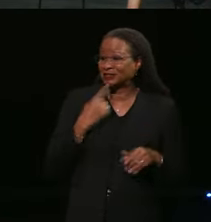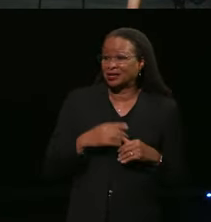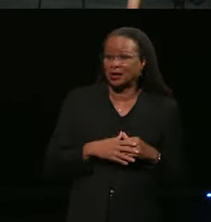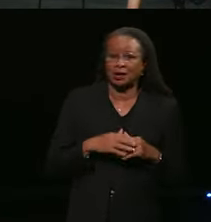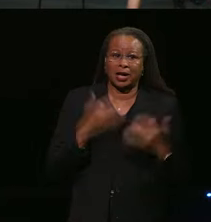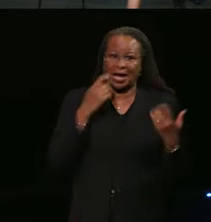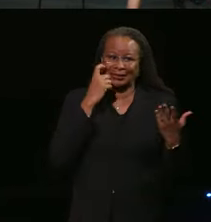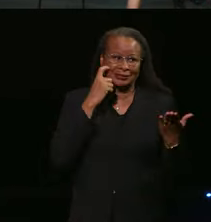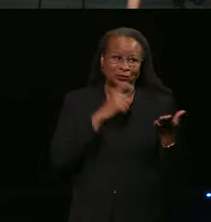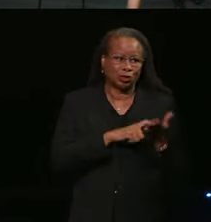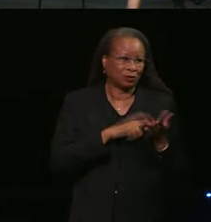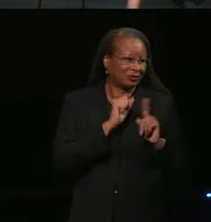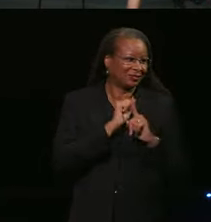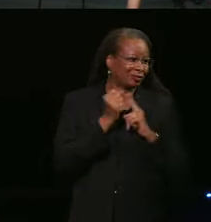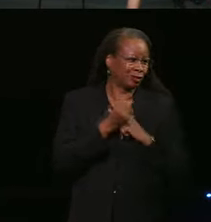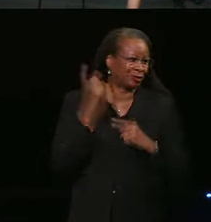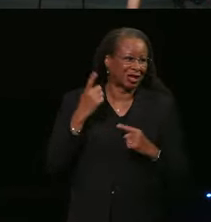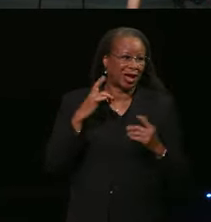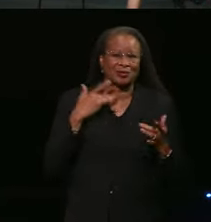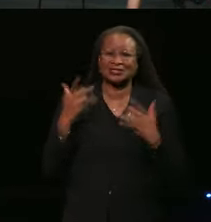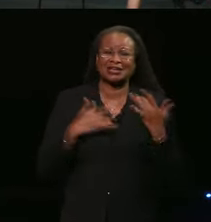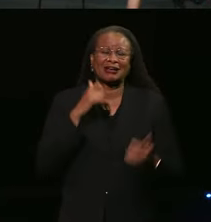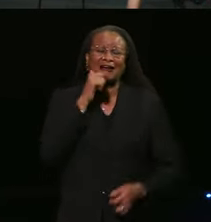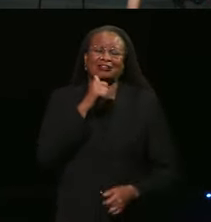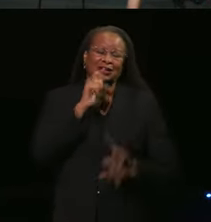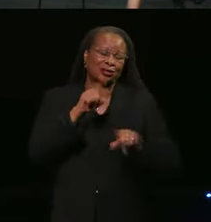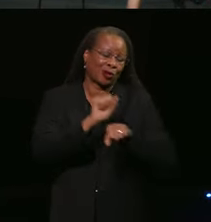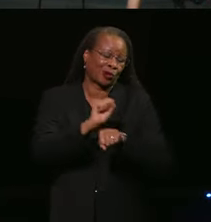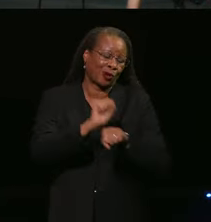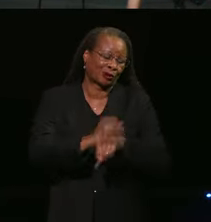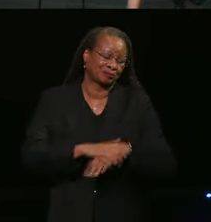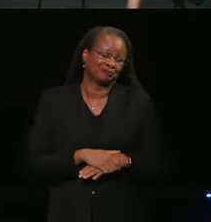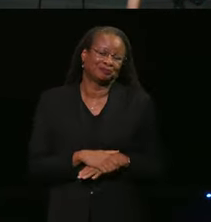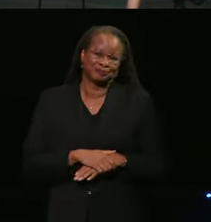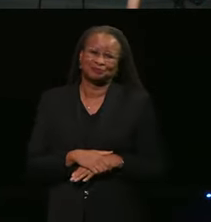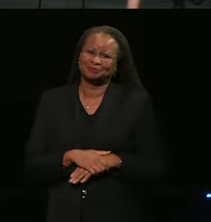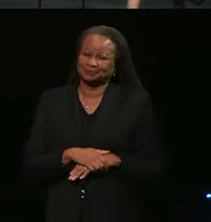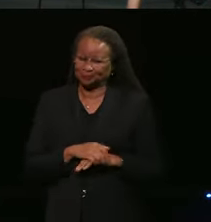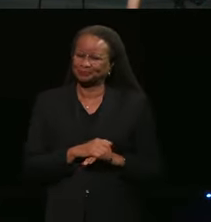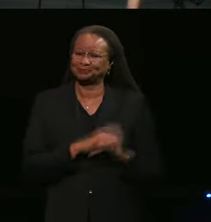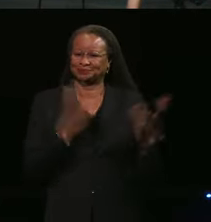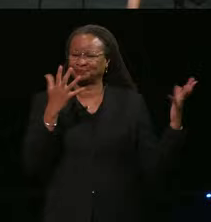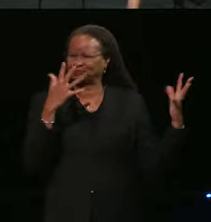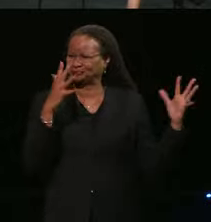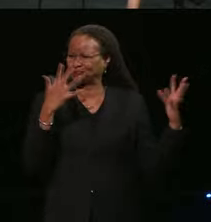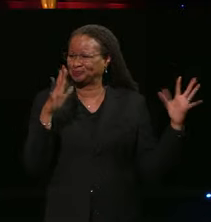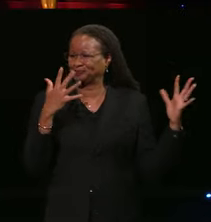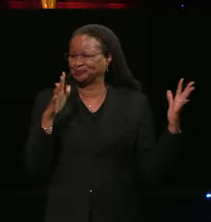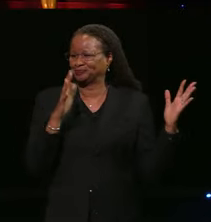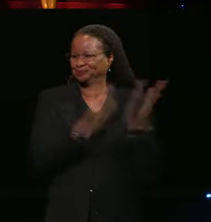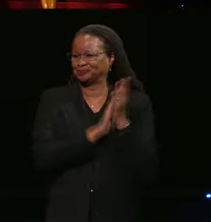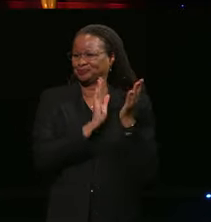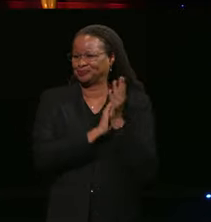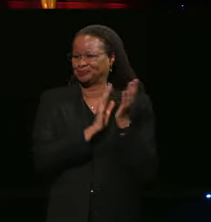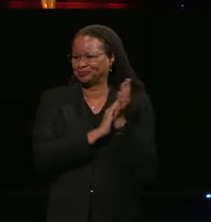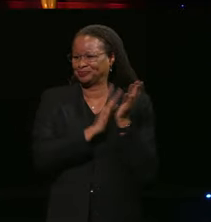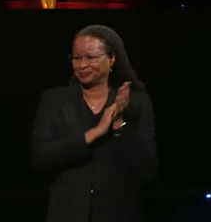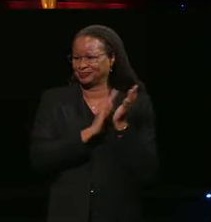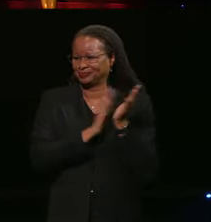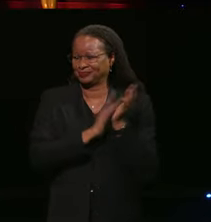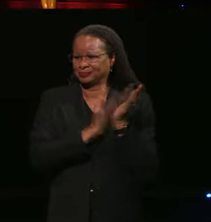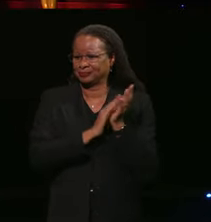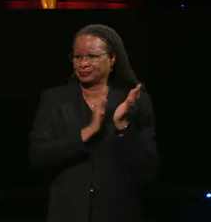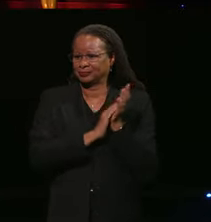I didn't notice the conditions. I was just so excited every day to go to work. So that's a compliment to her and her team.